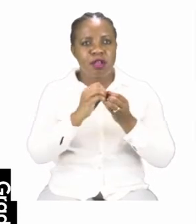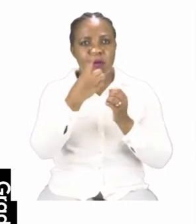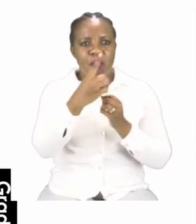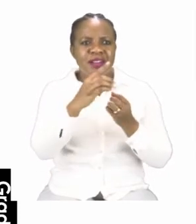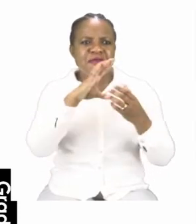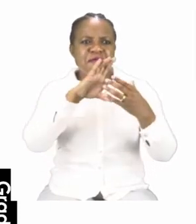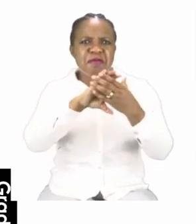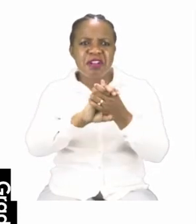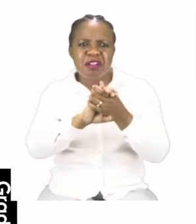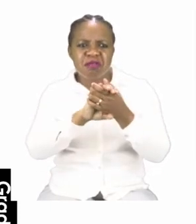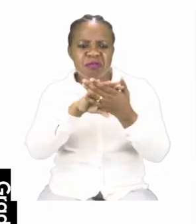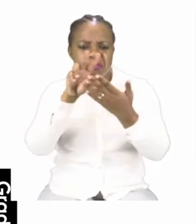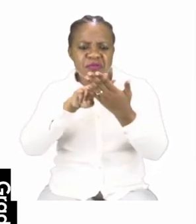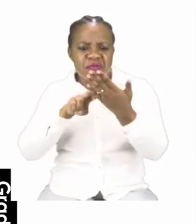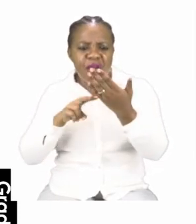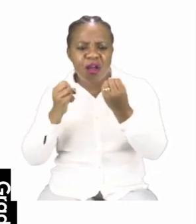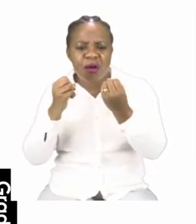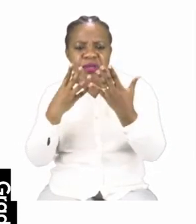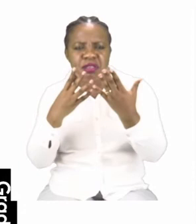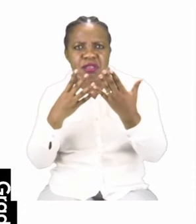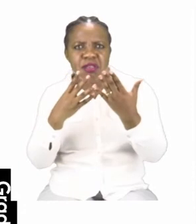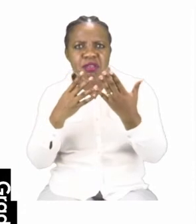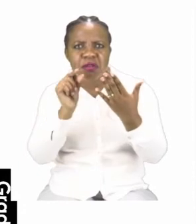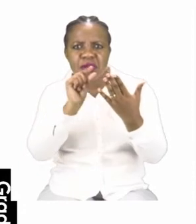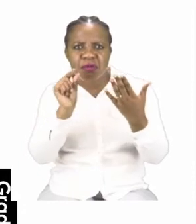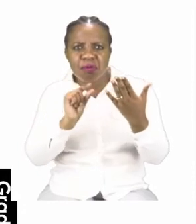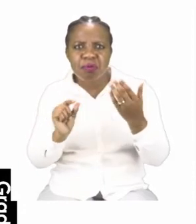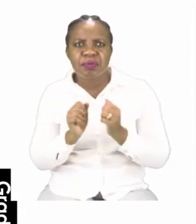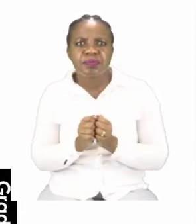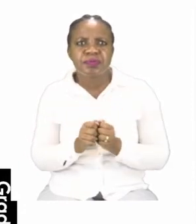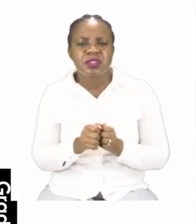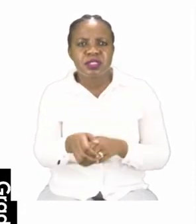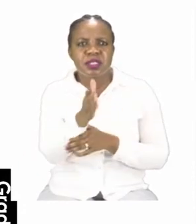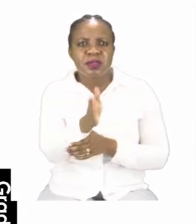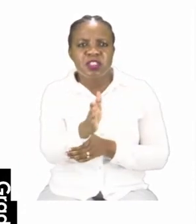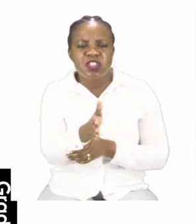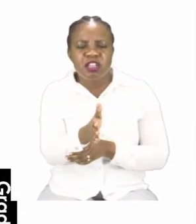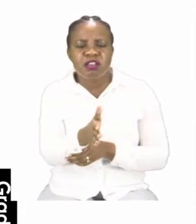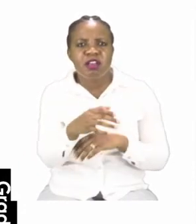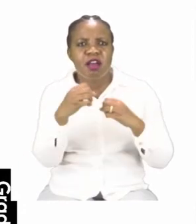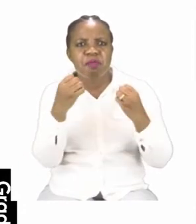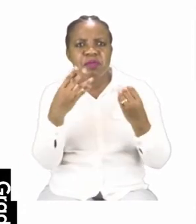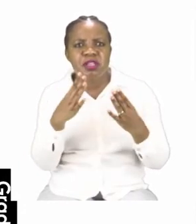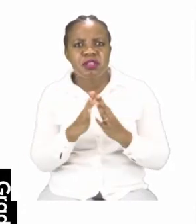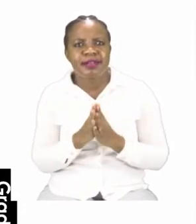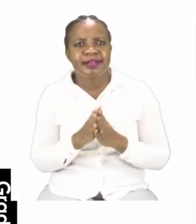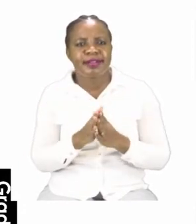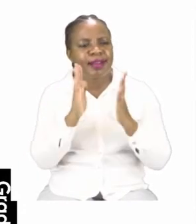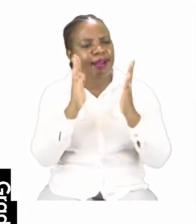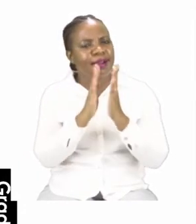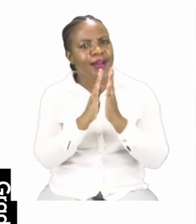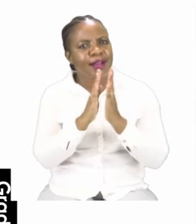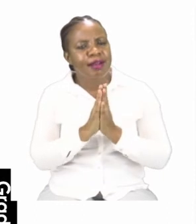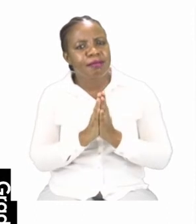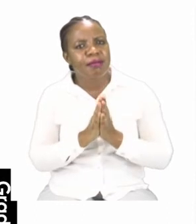in the story, how many times the word shake, clap, smile, and